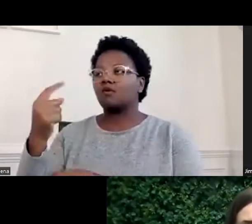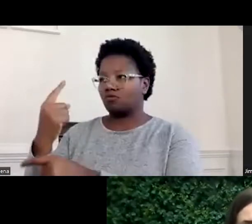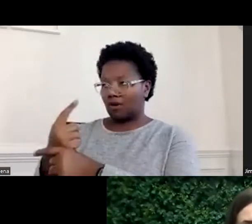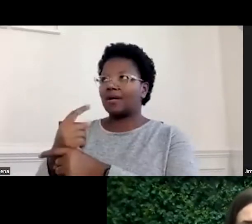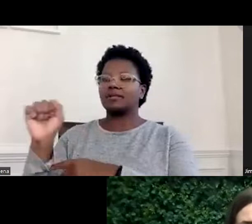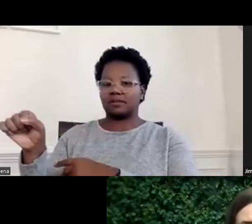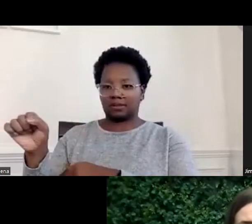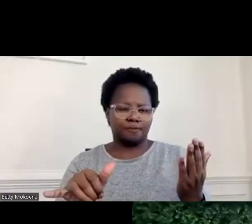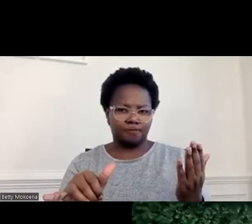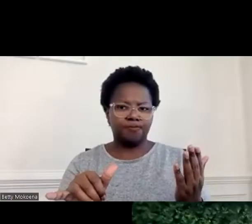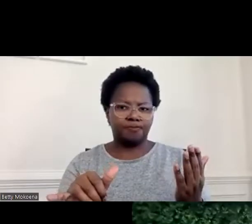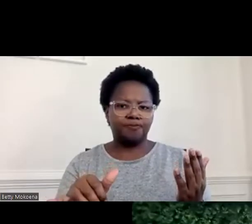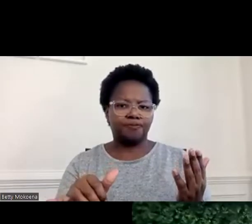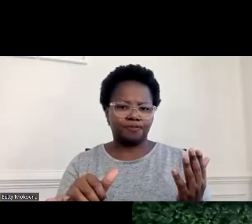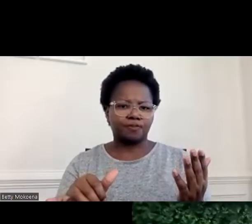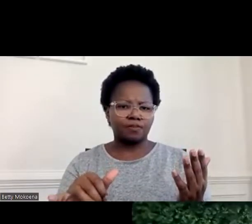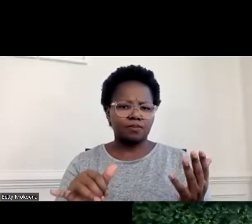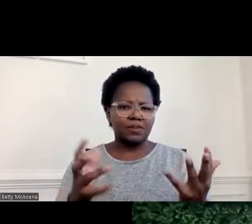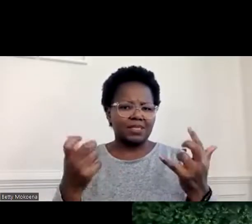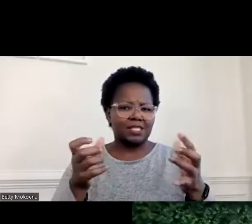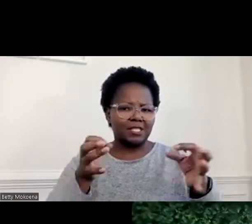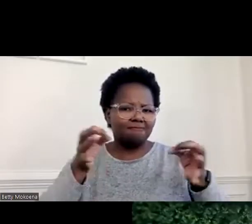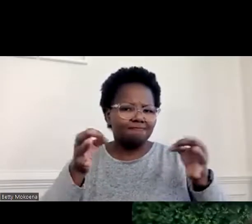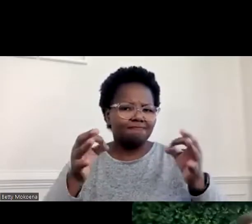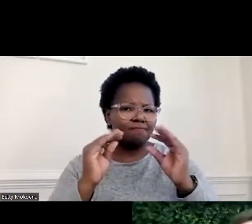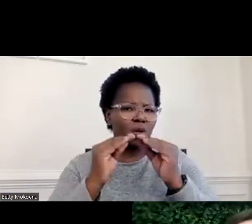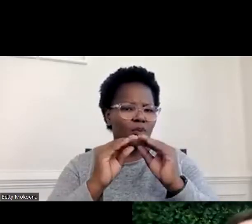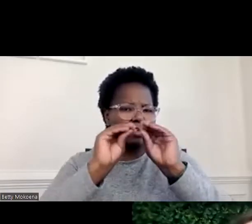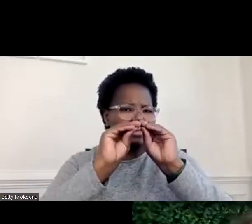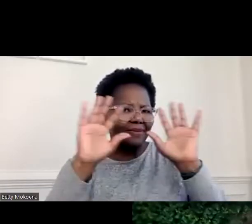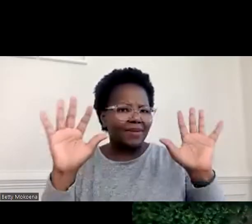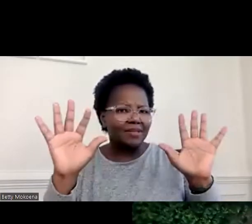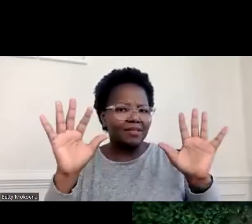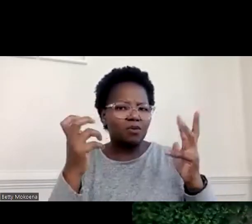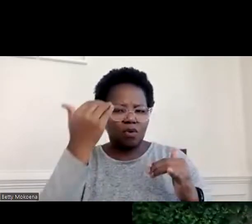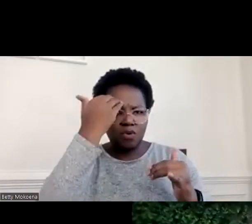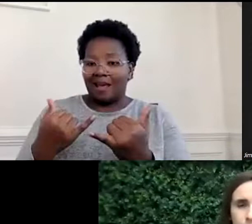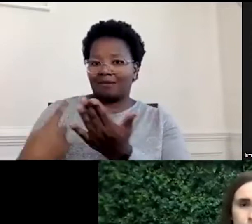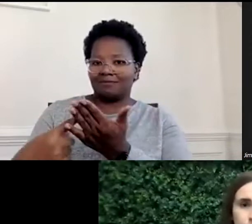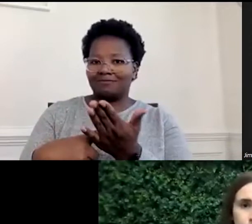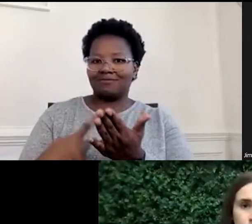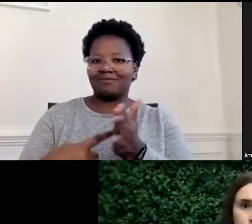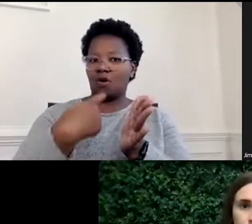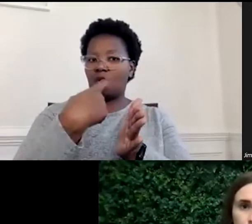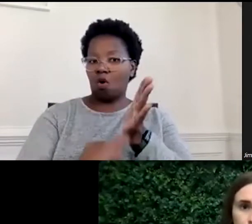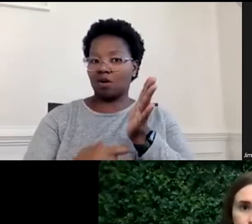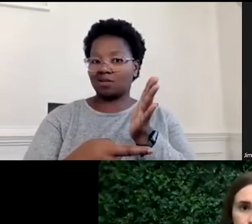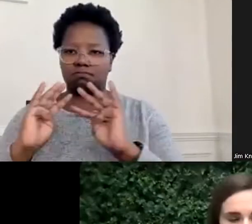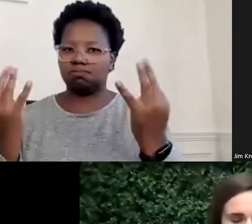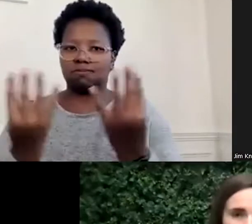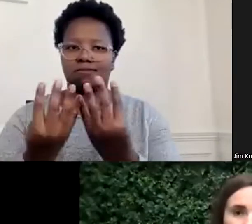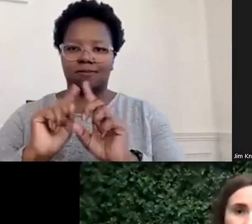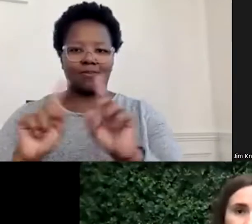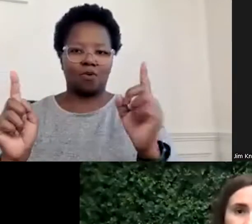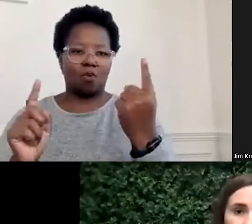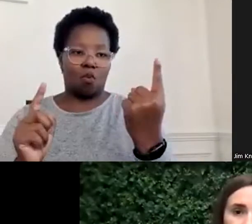hopefully that clarifies that. Can we receive a little bit of clarification with ratios for tailored day service? Yeah, it is a one-to-one